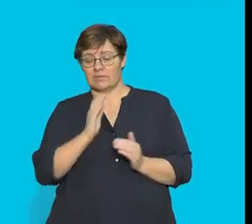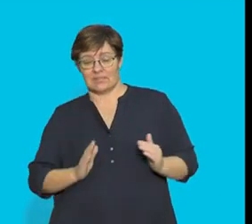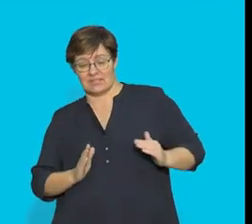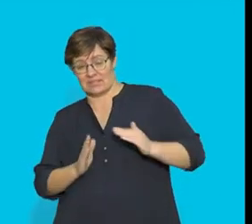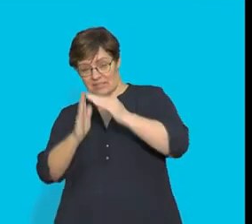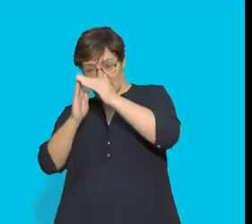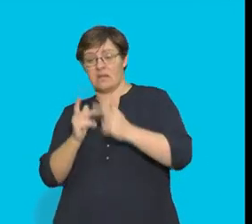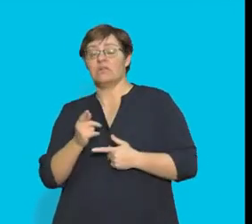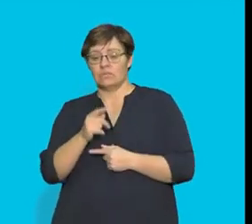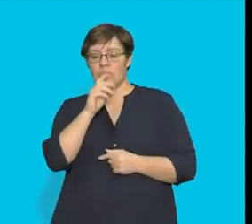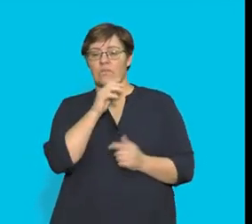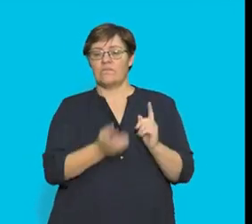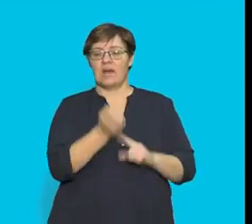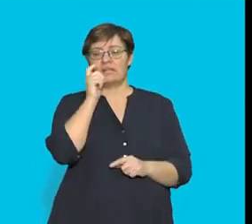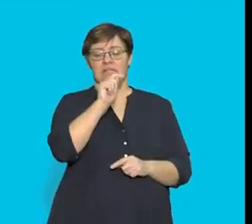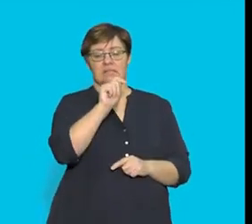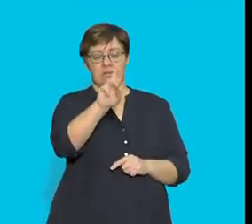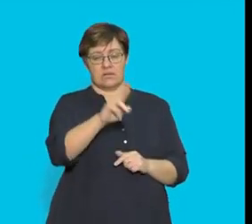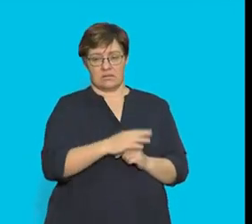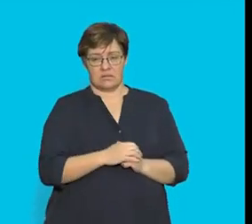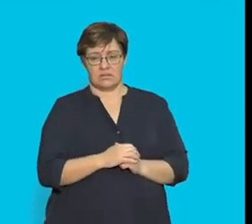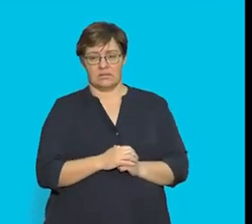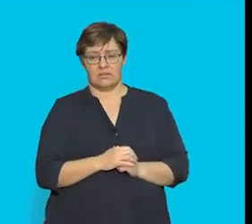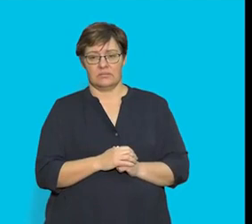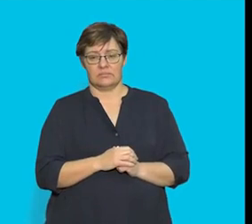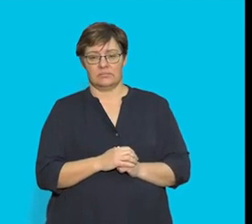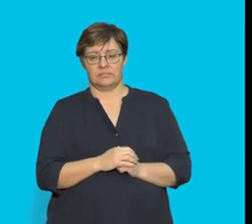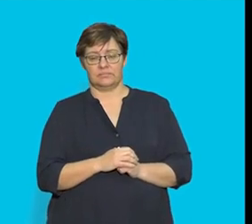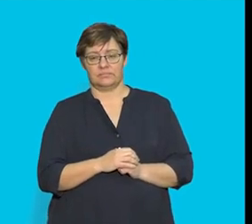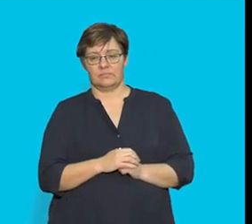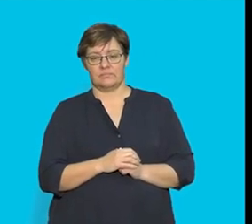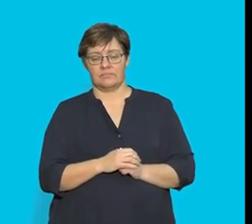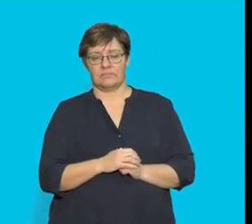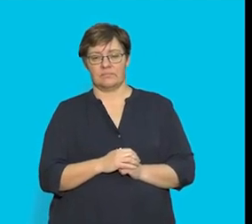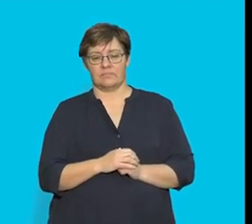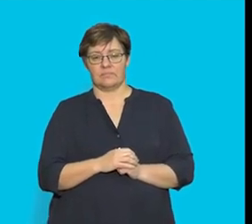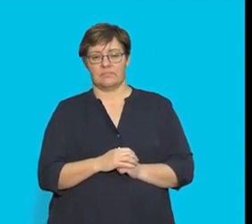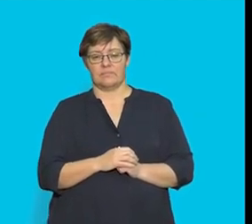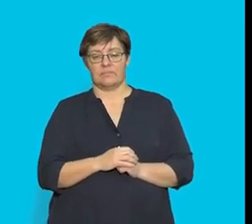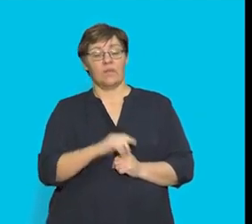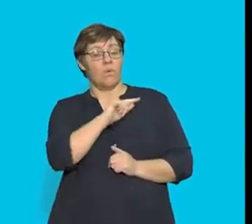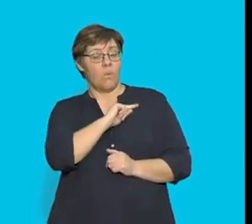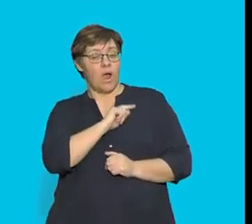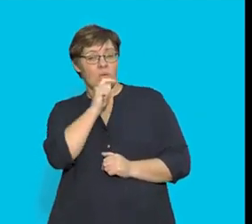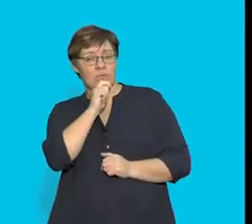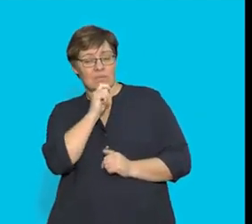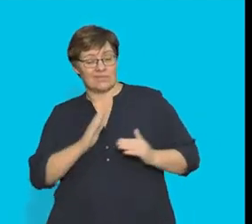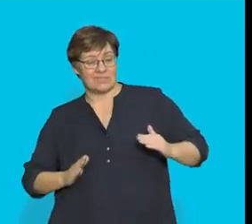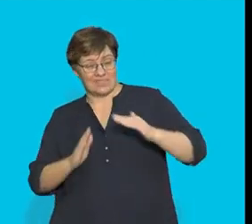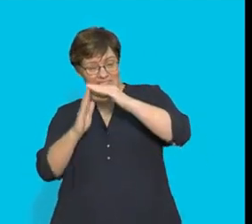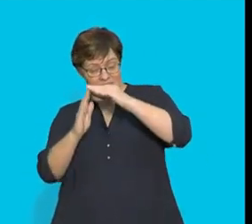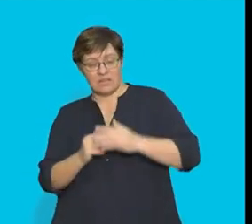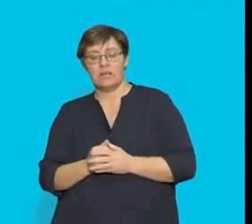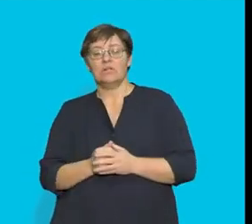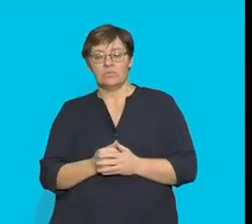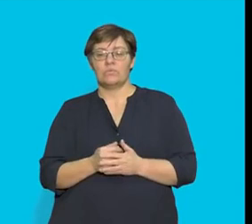to use this inclined triangle to find TR. Okay, let's look at it again. So because we're using